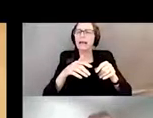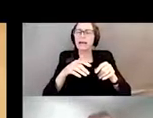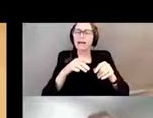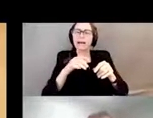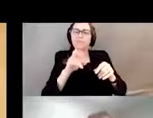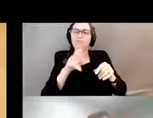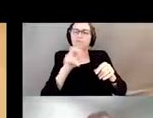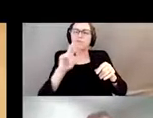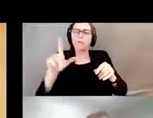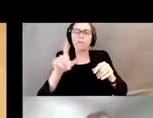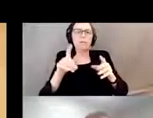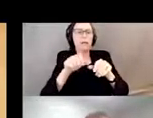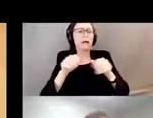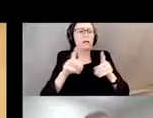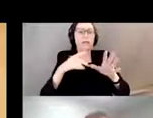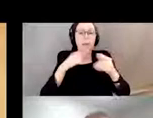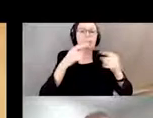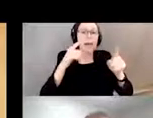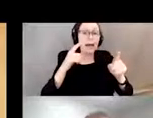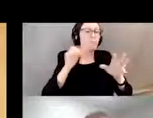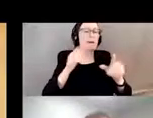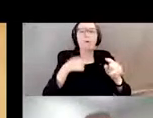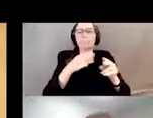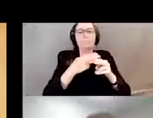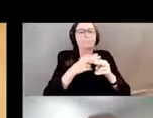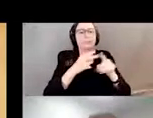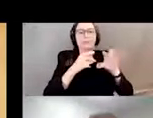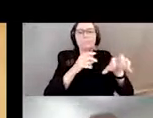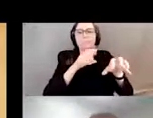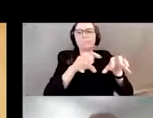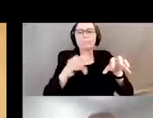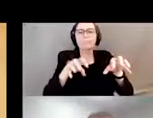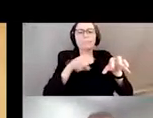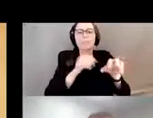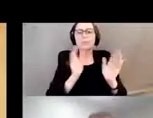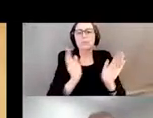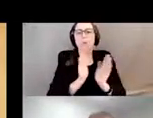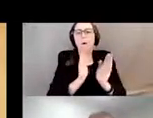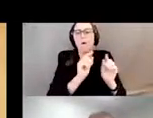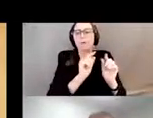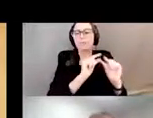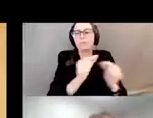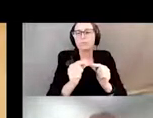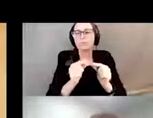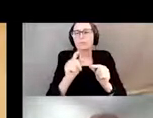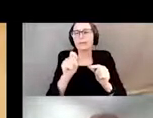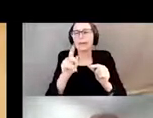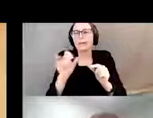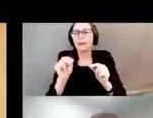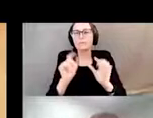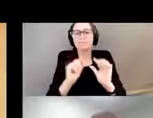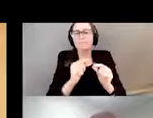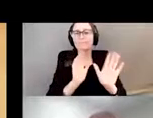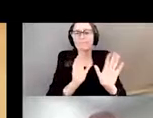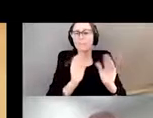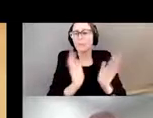military operations, but they're only tactical victories. They only wipe out small pockets of Taliban fighters, and those US troops